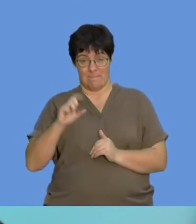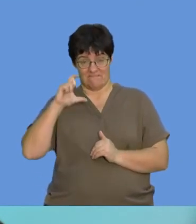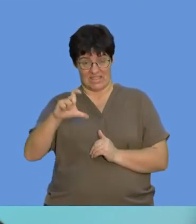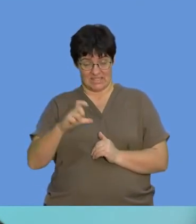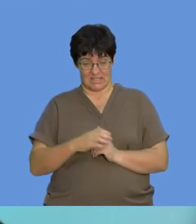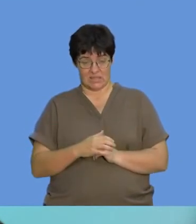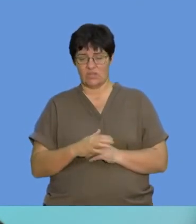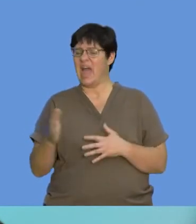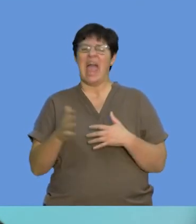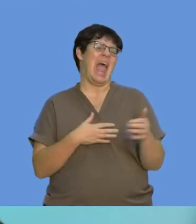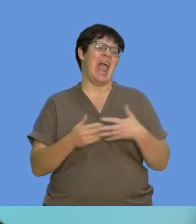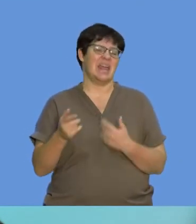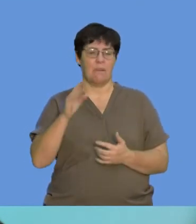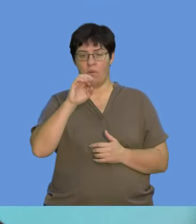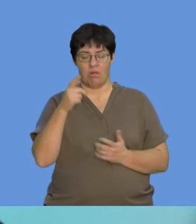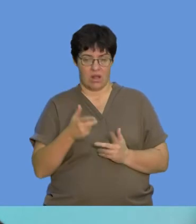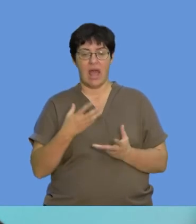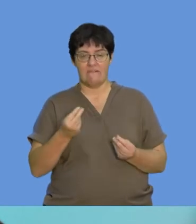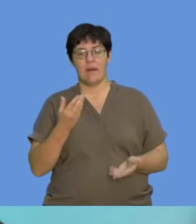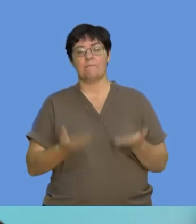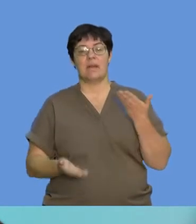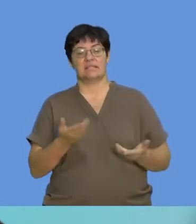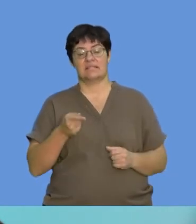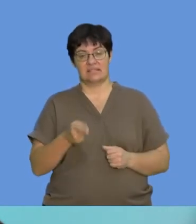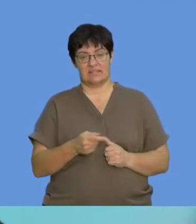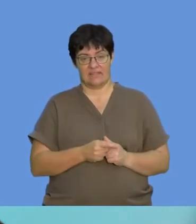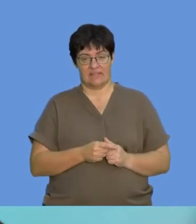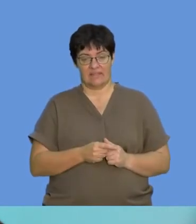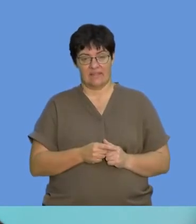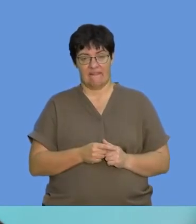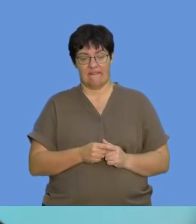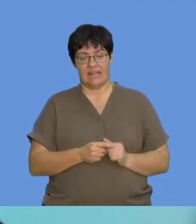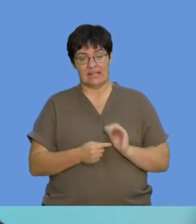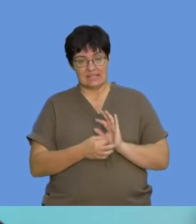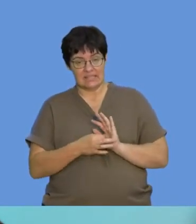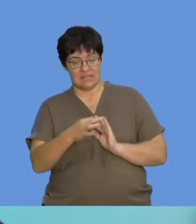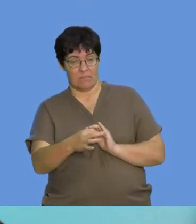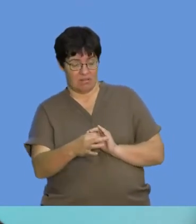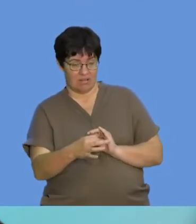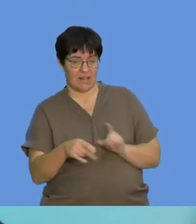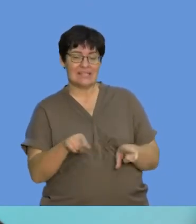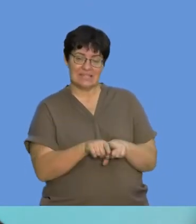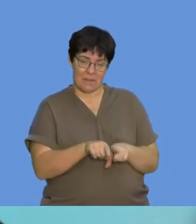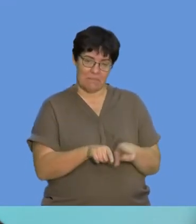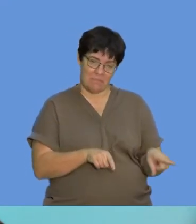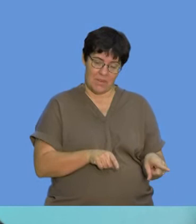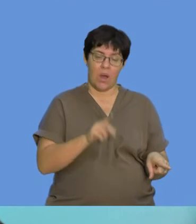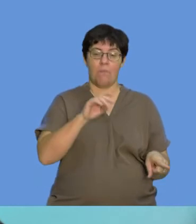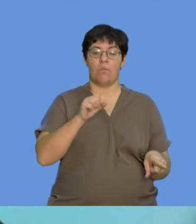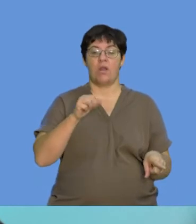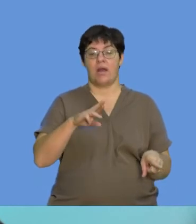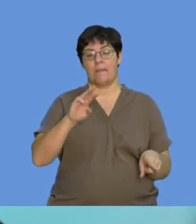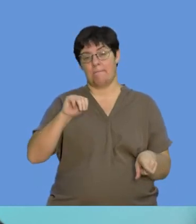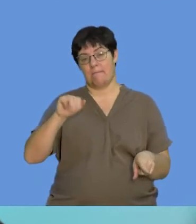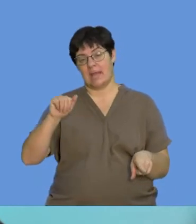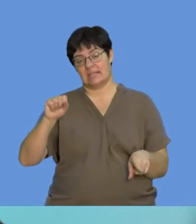molar mass, so in other words, a mole of any substance actually has a mass of, the sample of that mass is